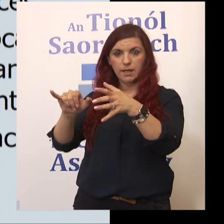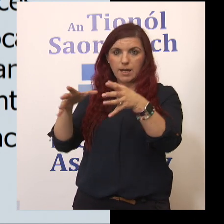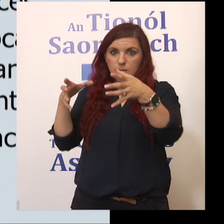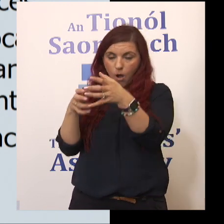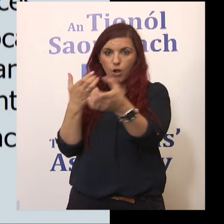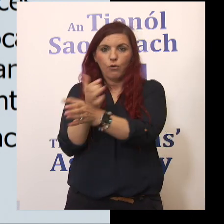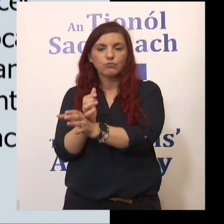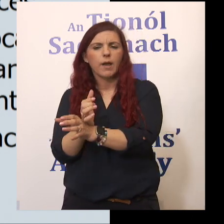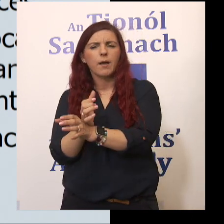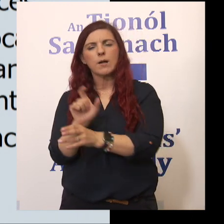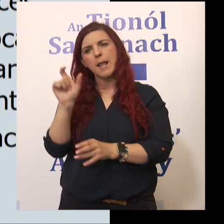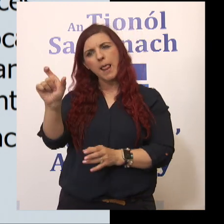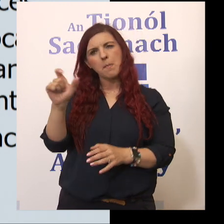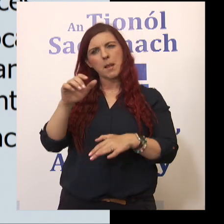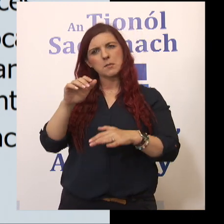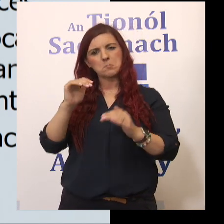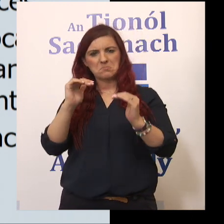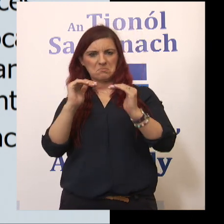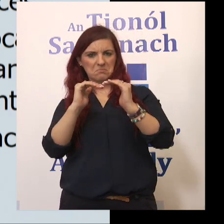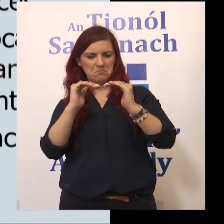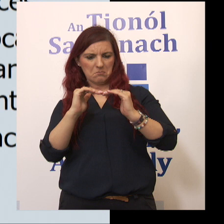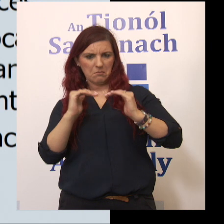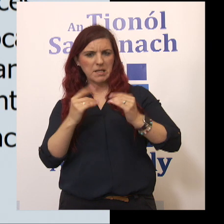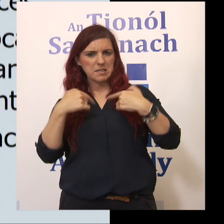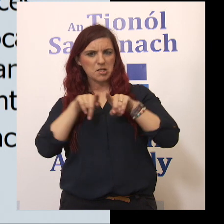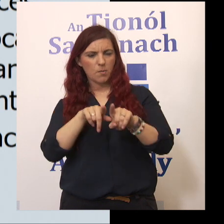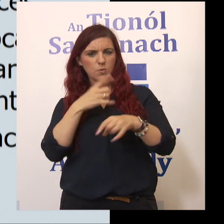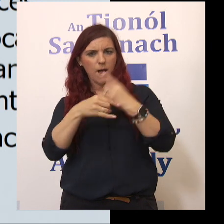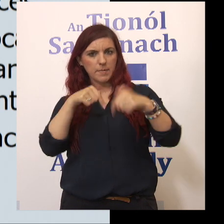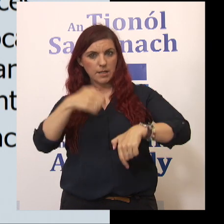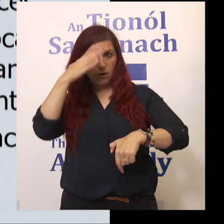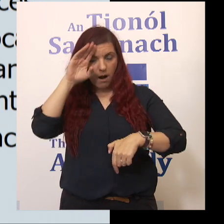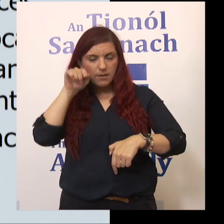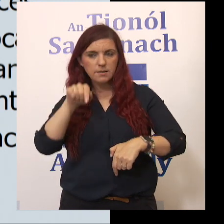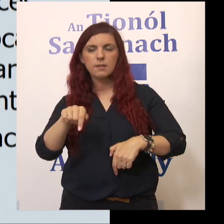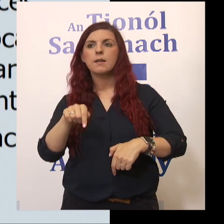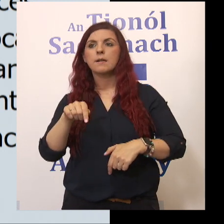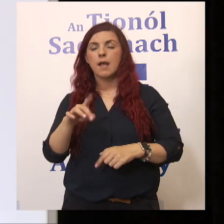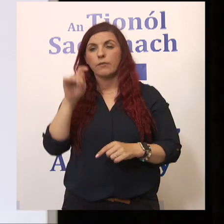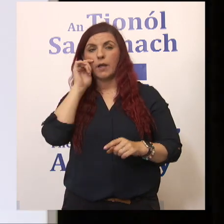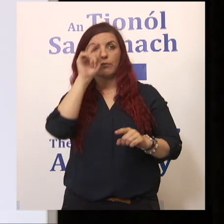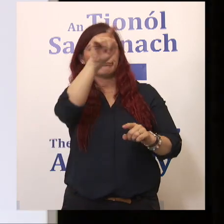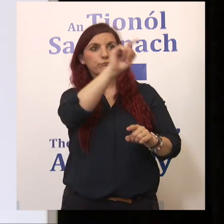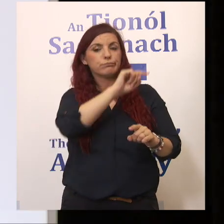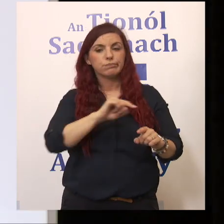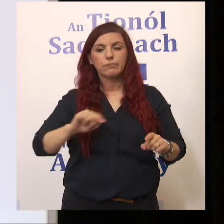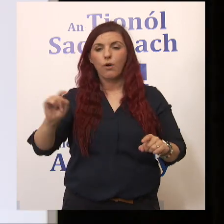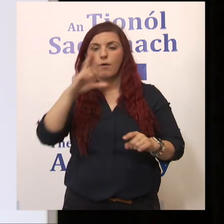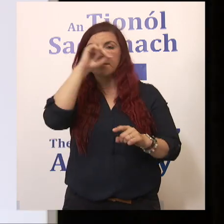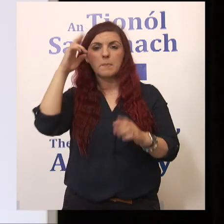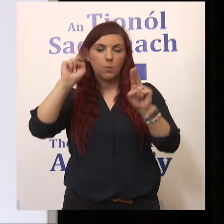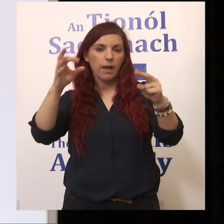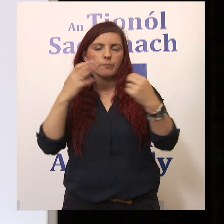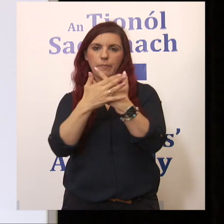where maybe it's a little bit closer to what we do here. So obviously looking elsewhere, we can get lots of